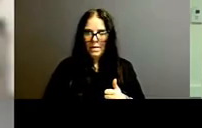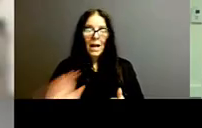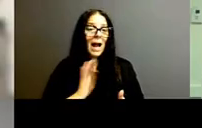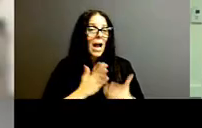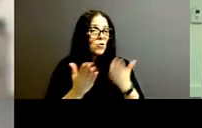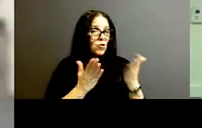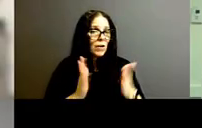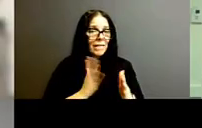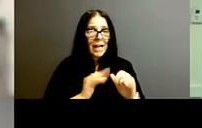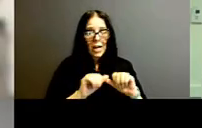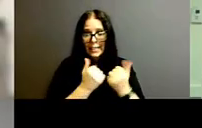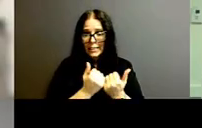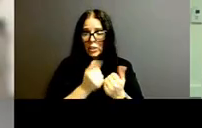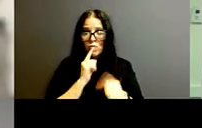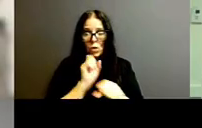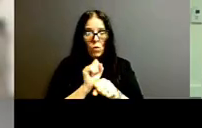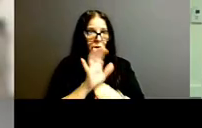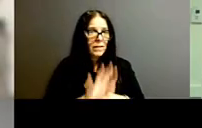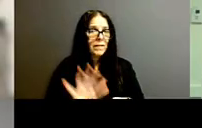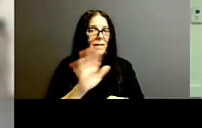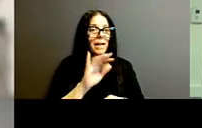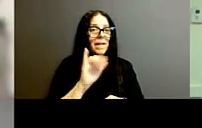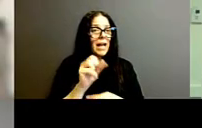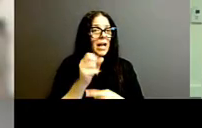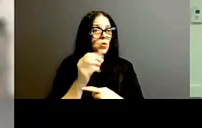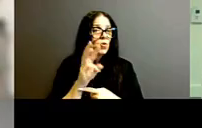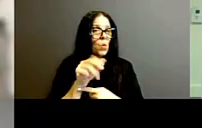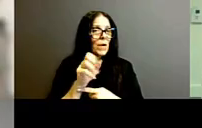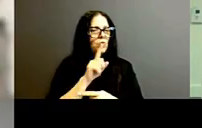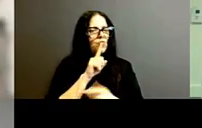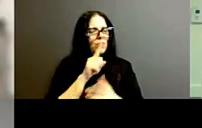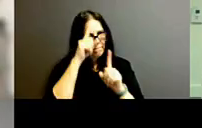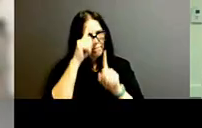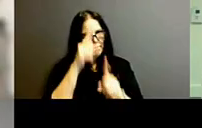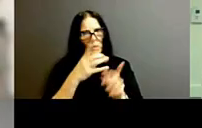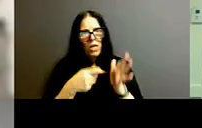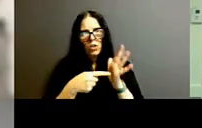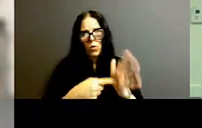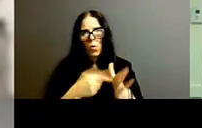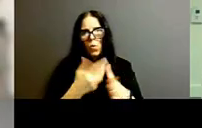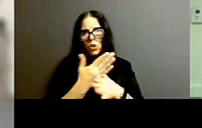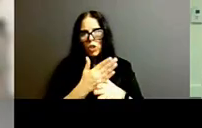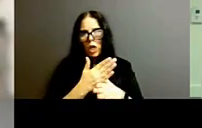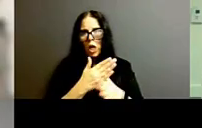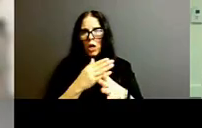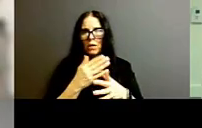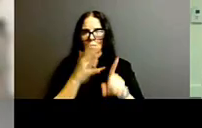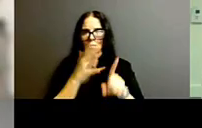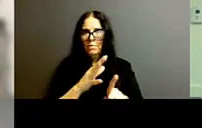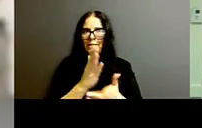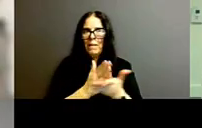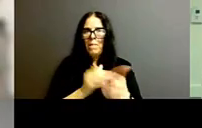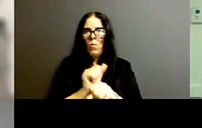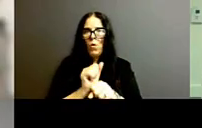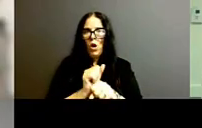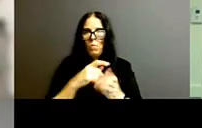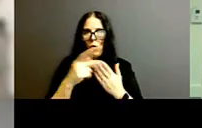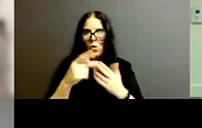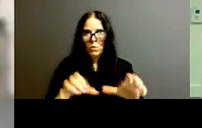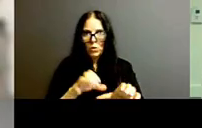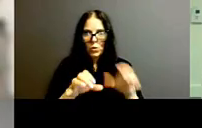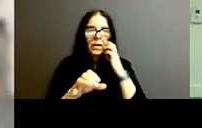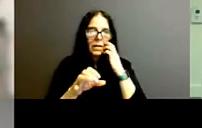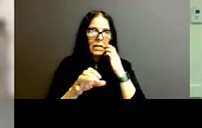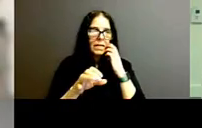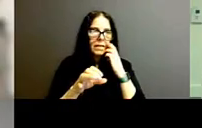The showcases we are doing today is really to kind of showcase, highlight some of the work programs are doing and give you some ideas